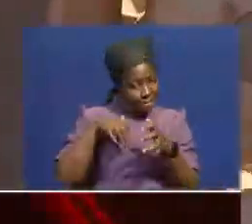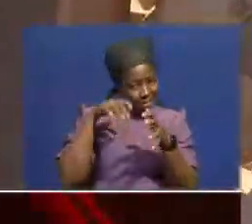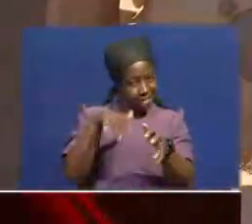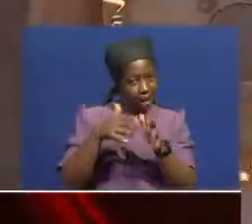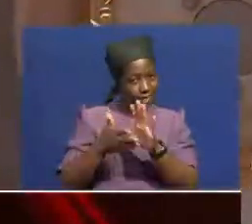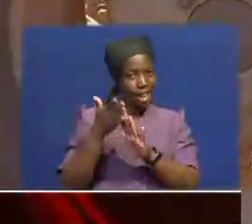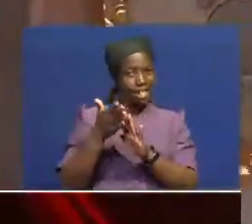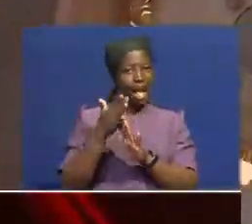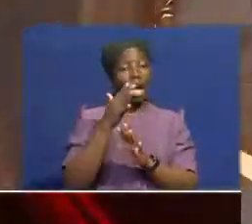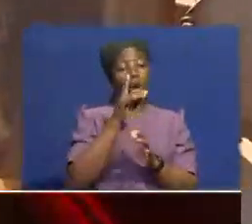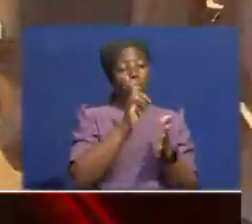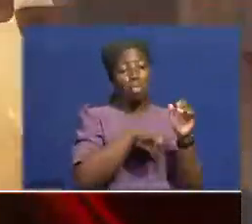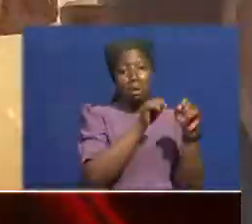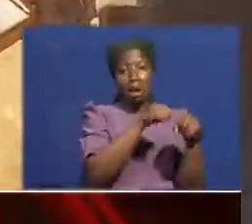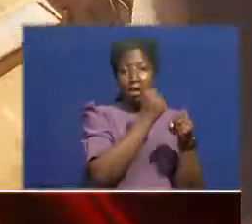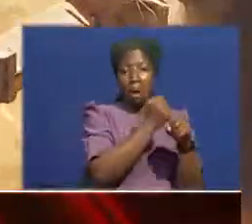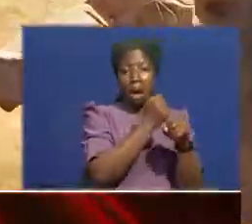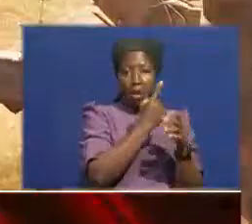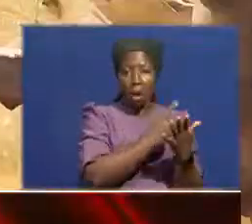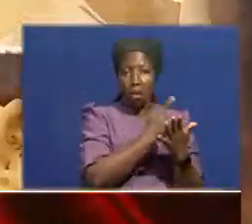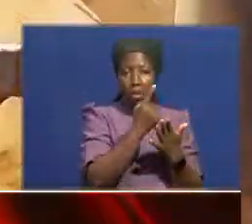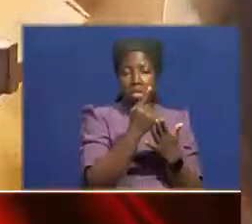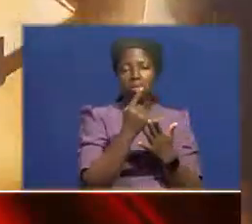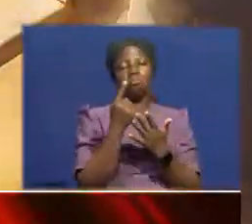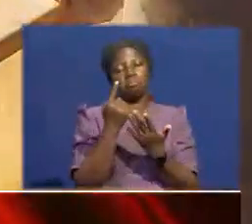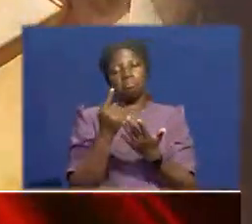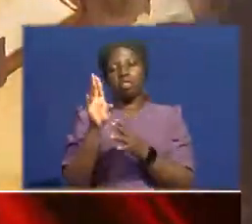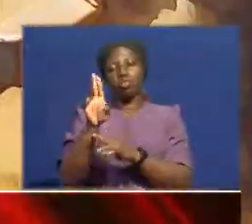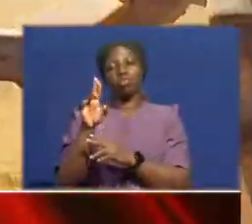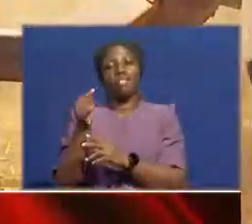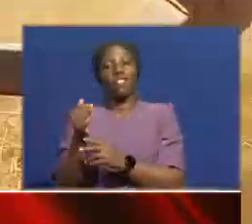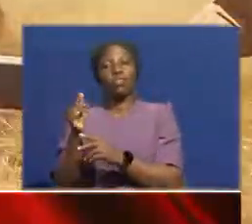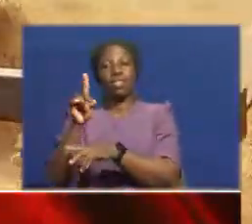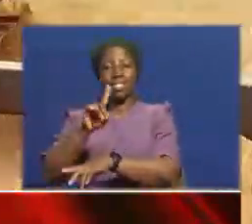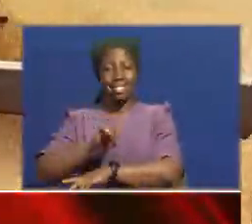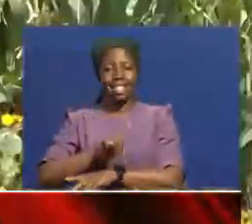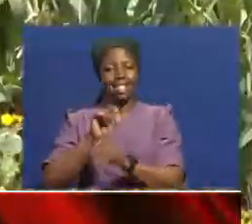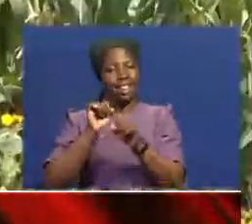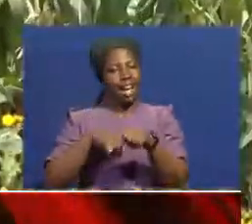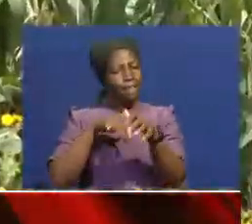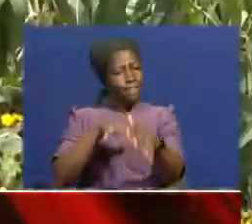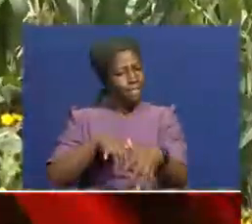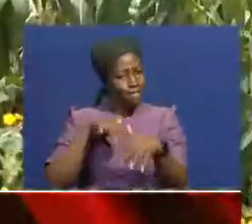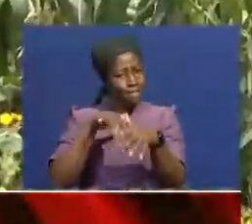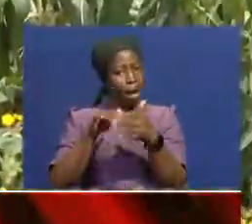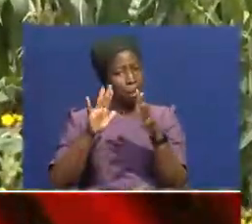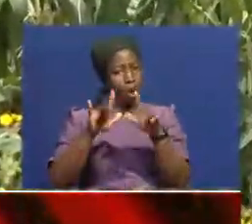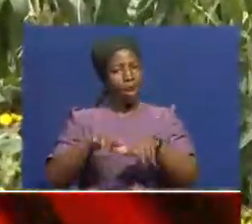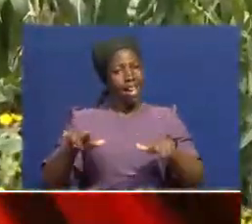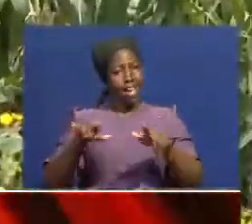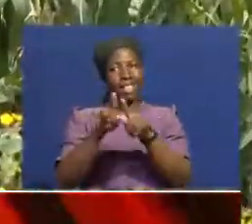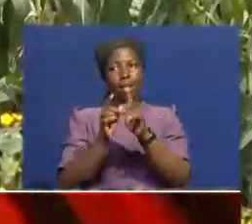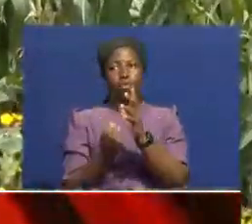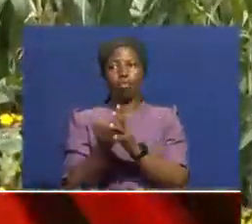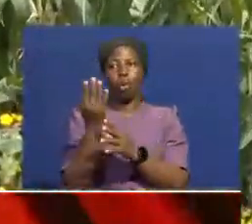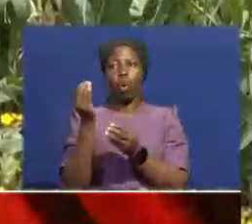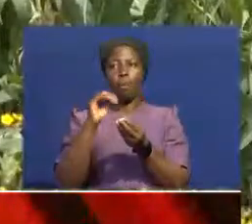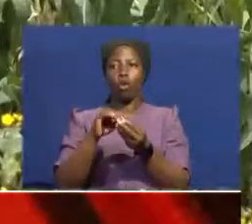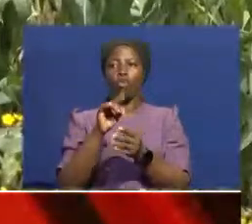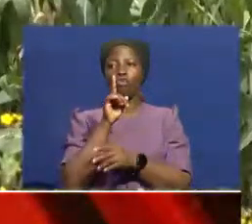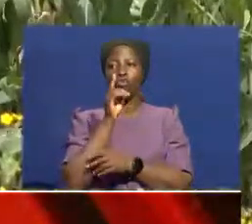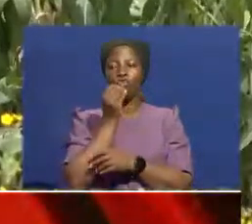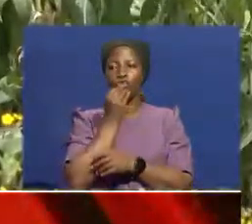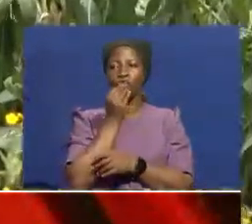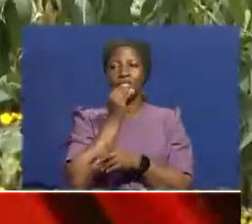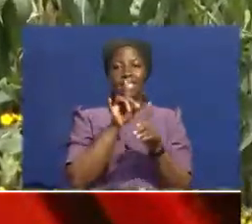complete, the farmers get completed in days, and they can actually cultivate more land and therefore grow more food. The other most important thing is that